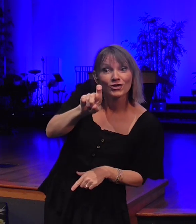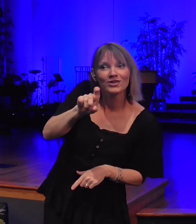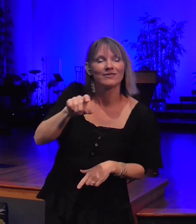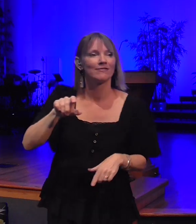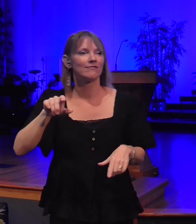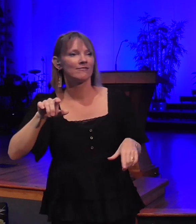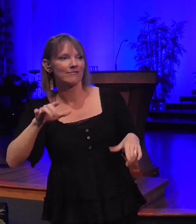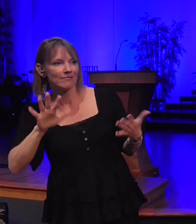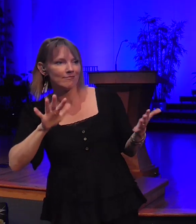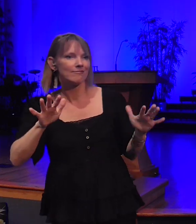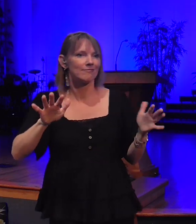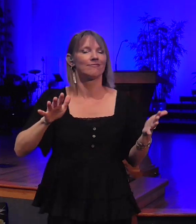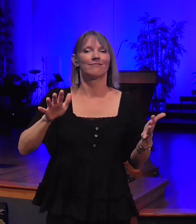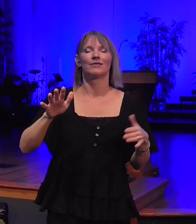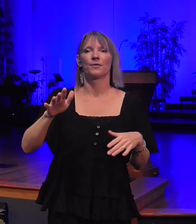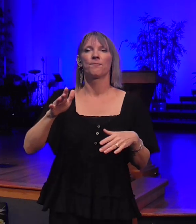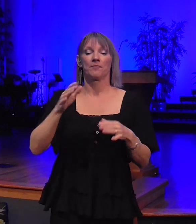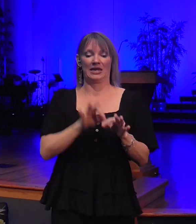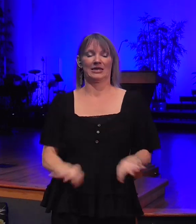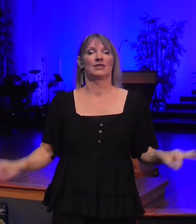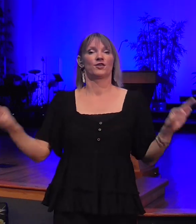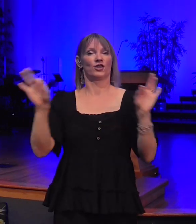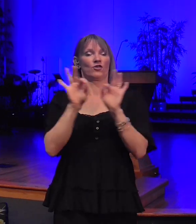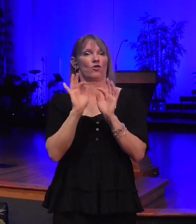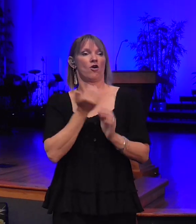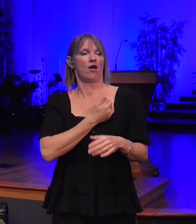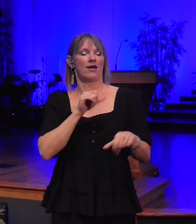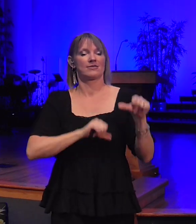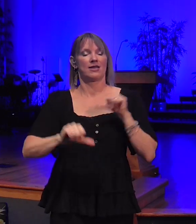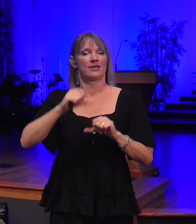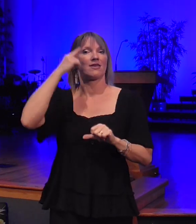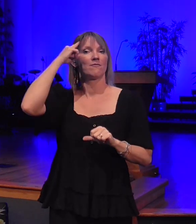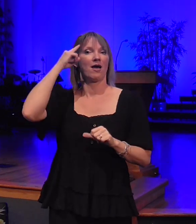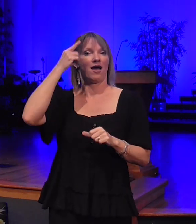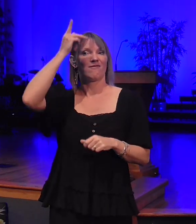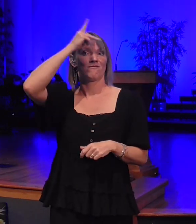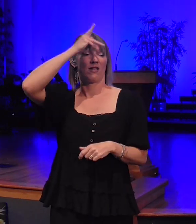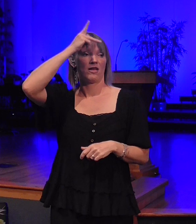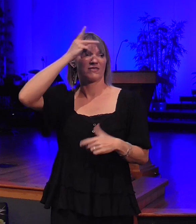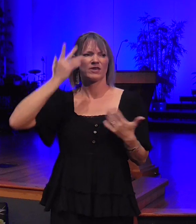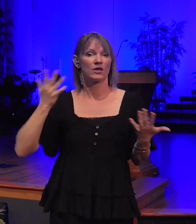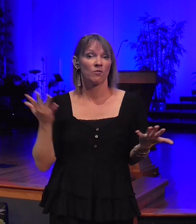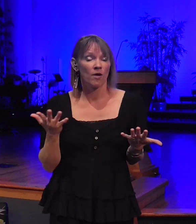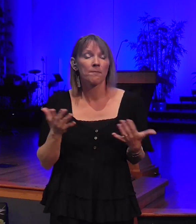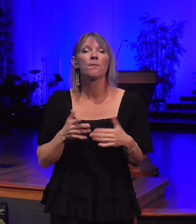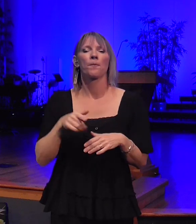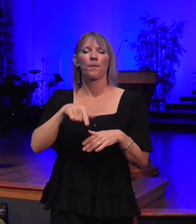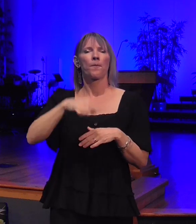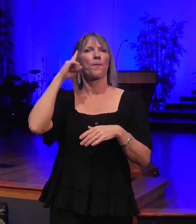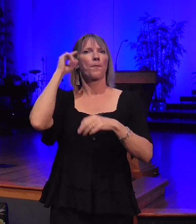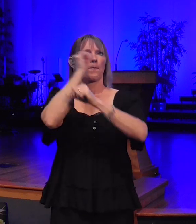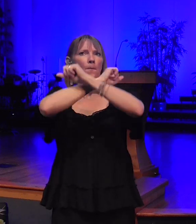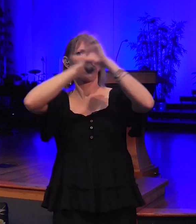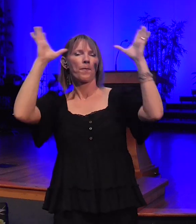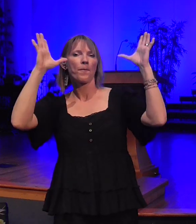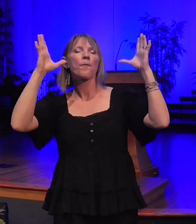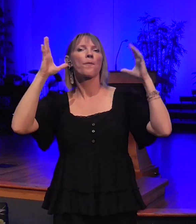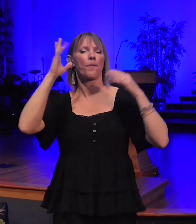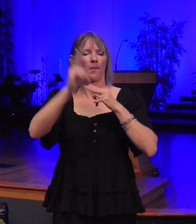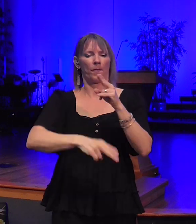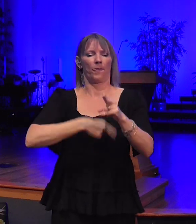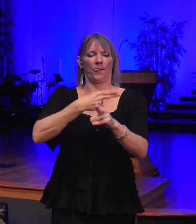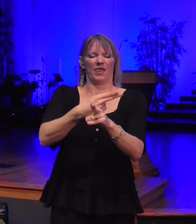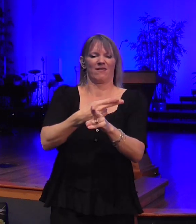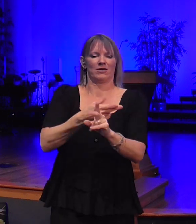It is central to our science of mind philosophy is this idea that the universe is